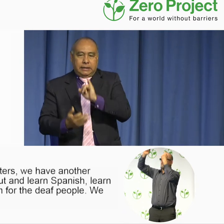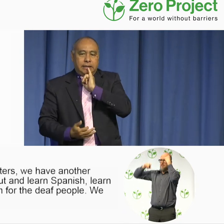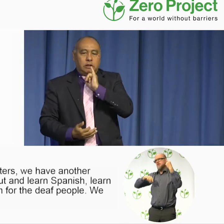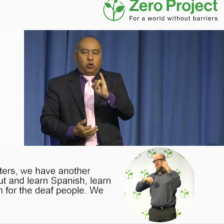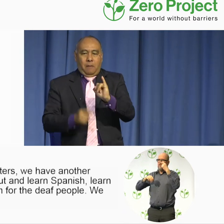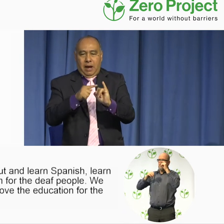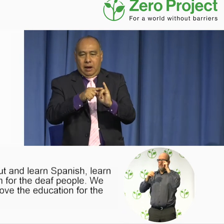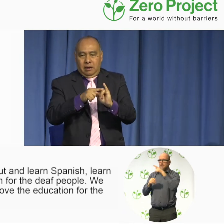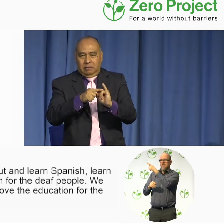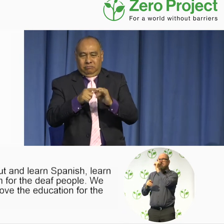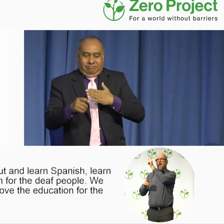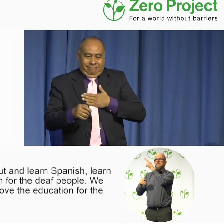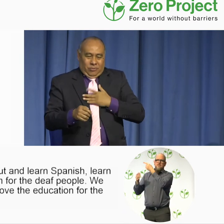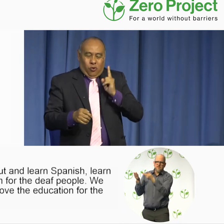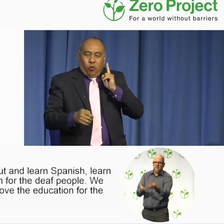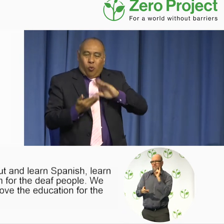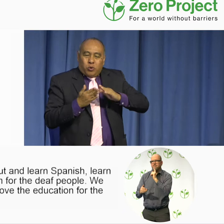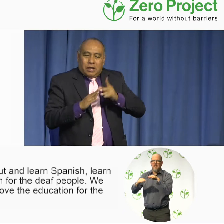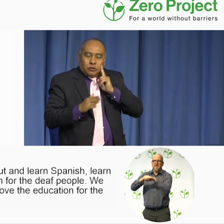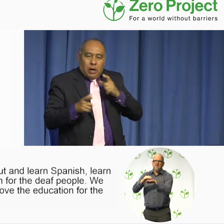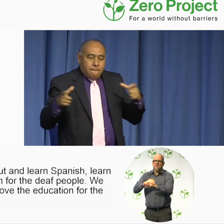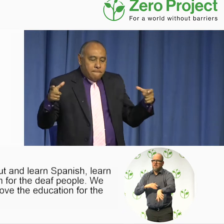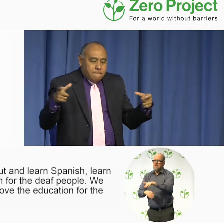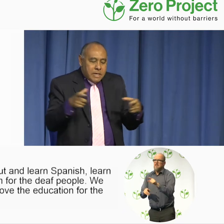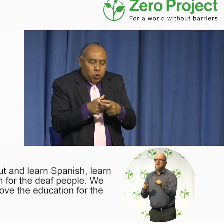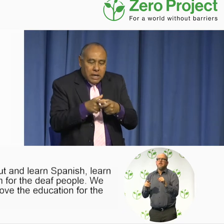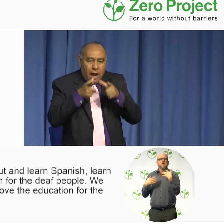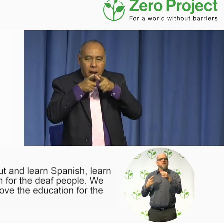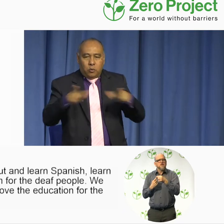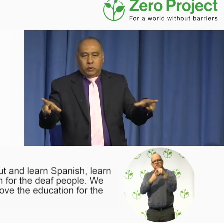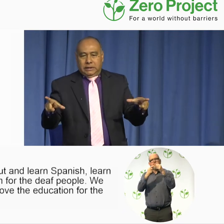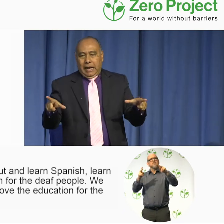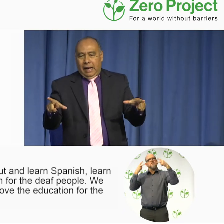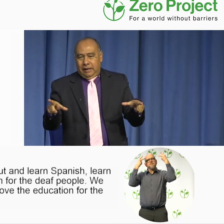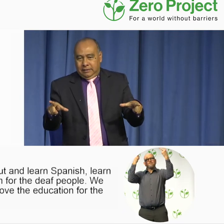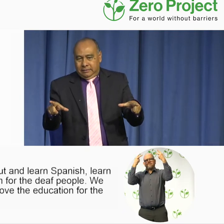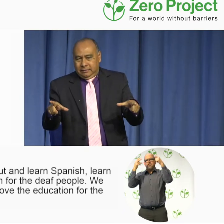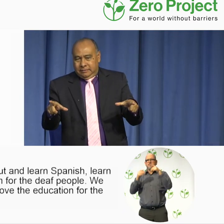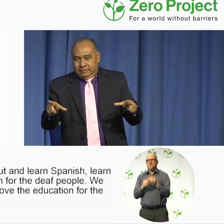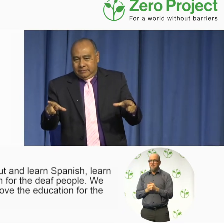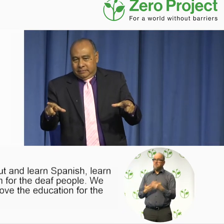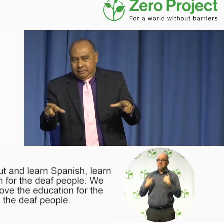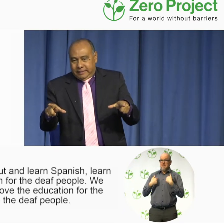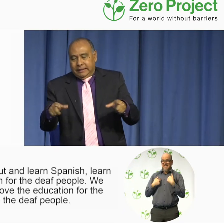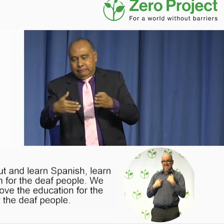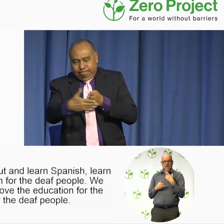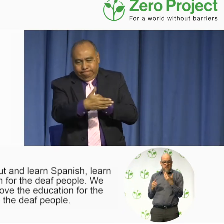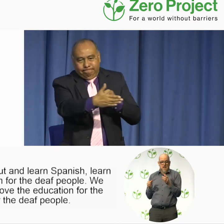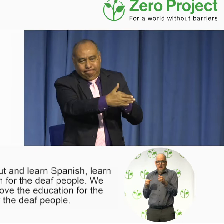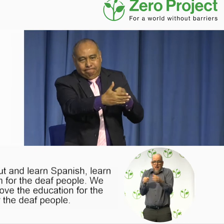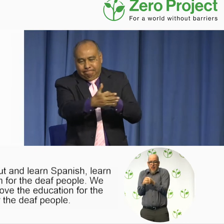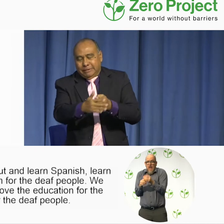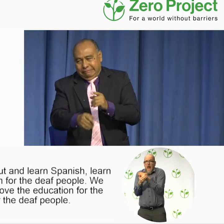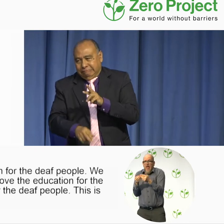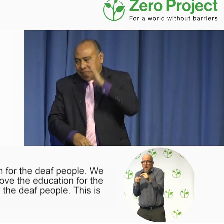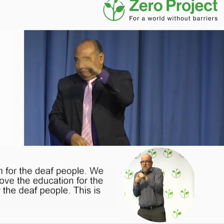to improve the education for the deaf people and to the access to the language for the deaf